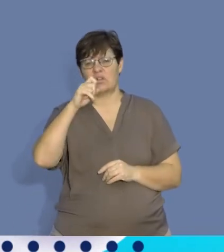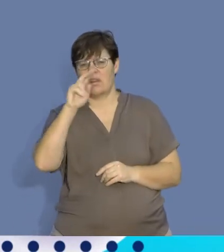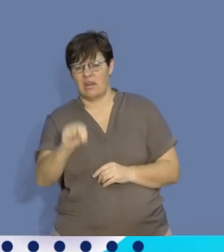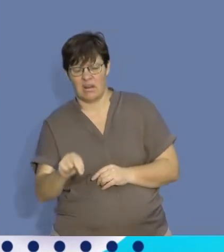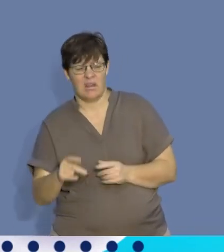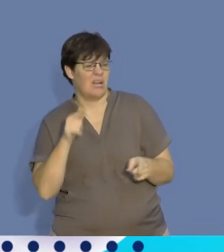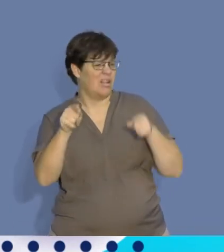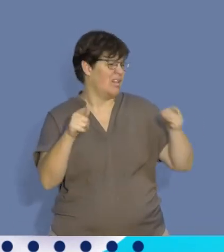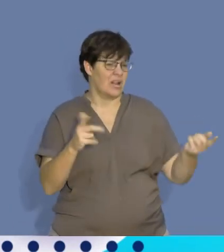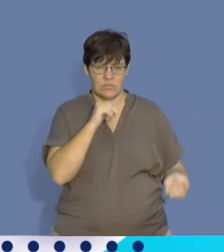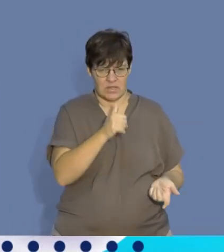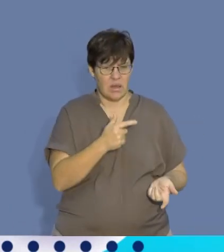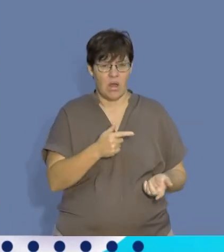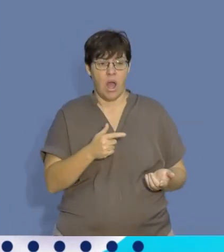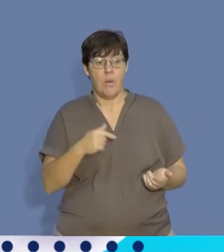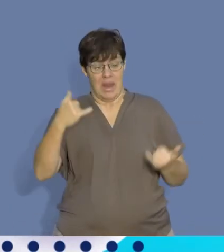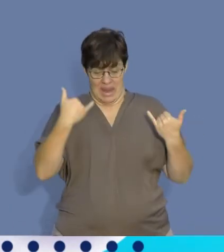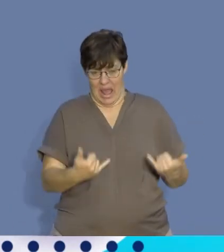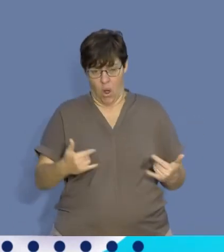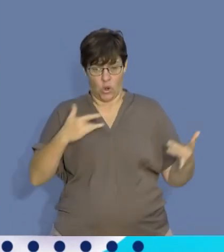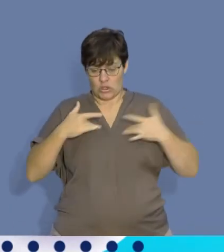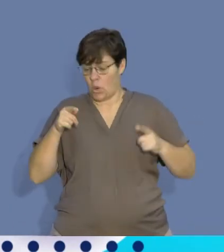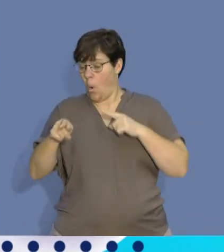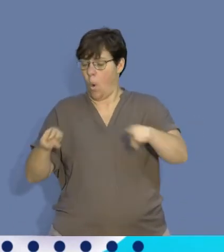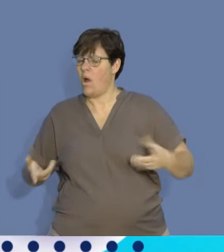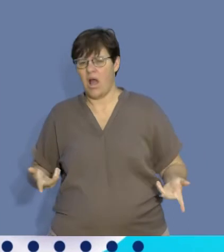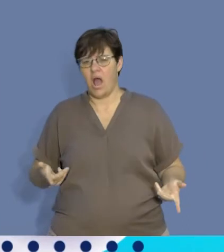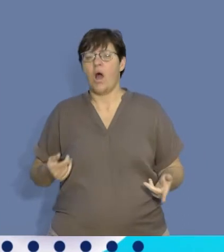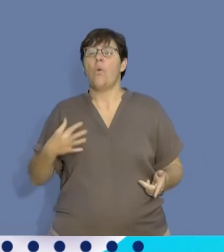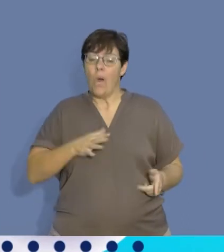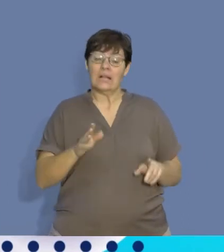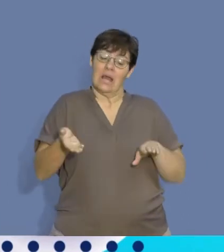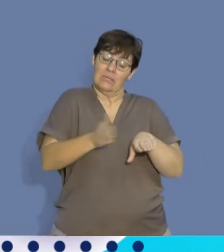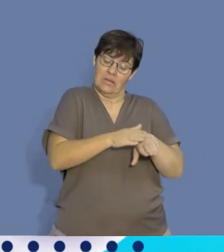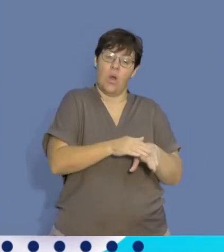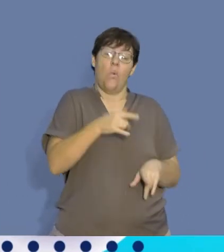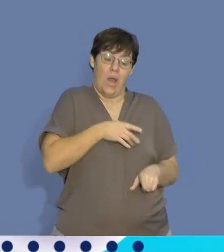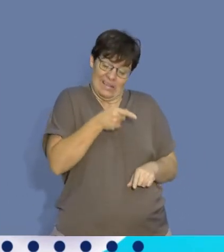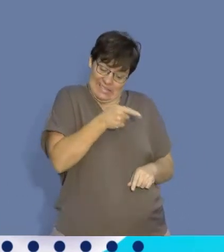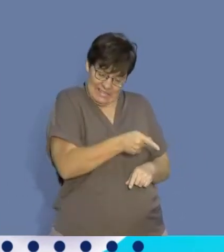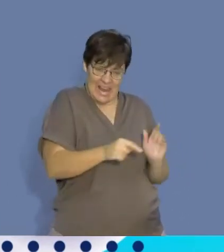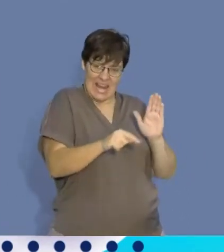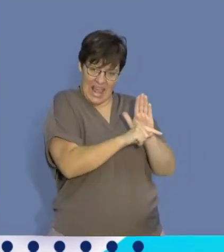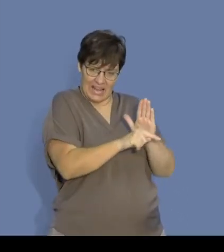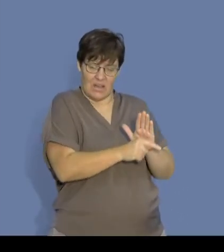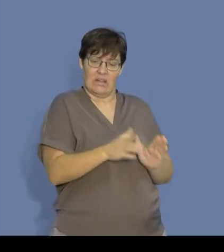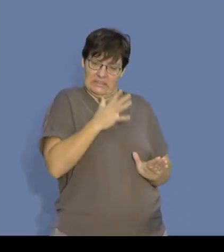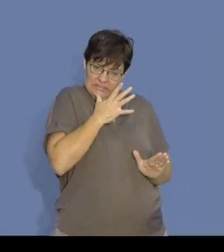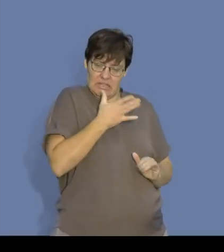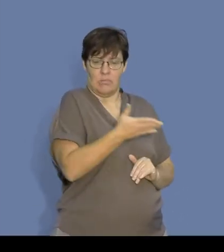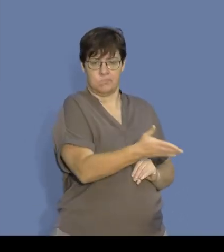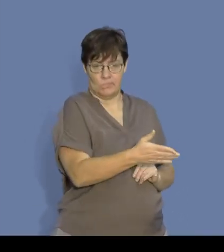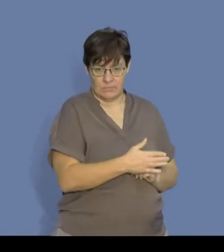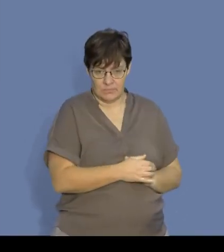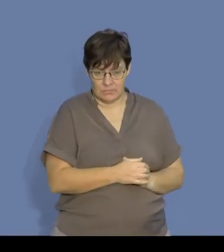that. The point is we've charged it. We've given it excess negative charge. What's